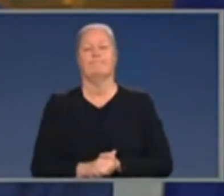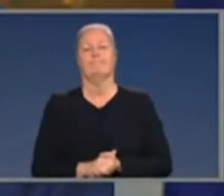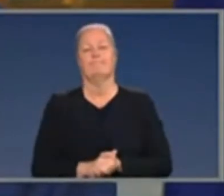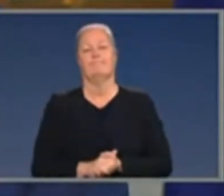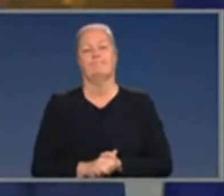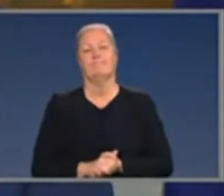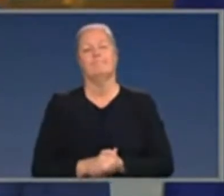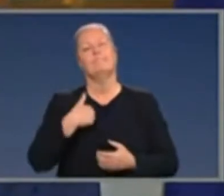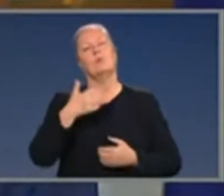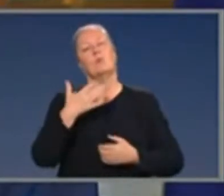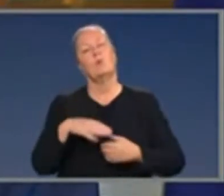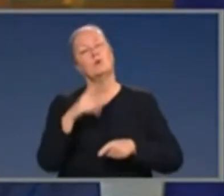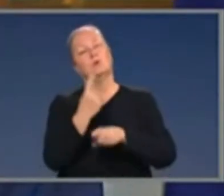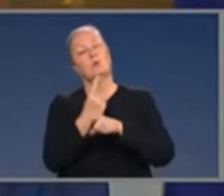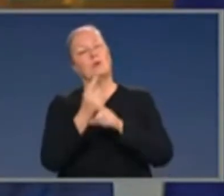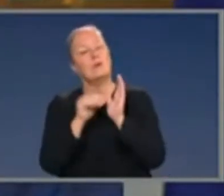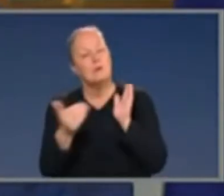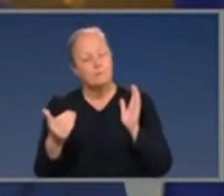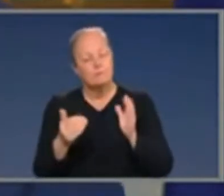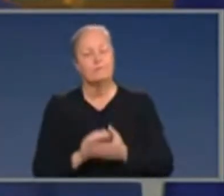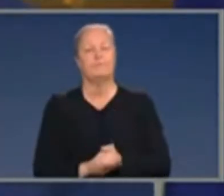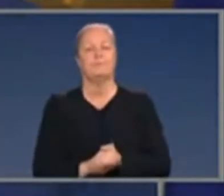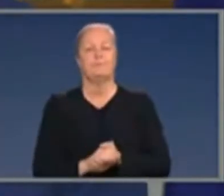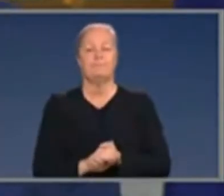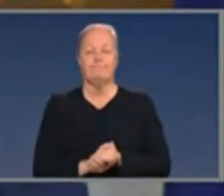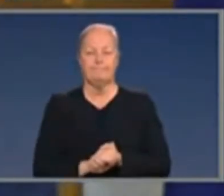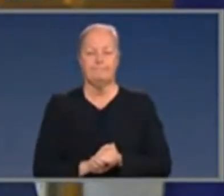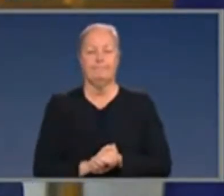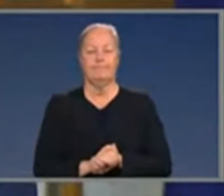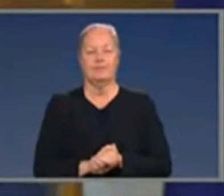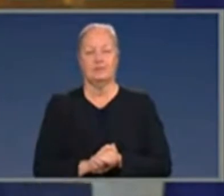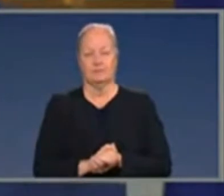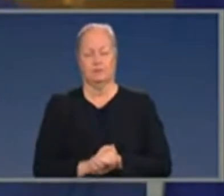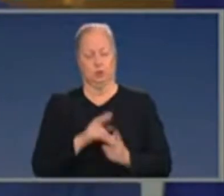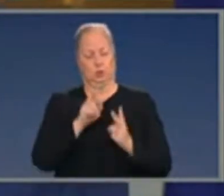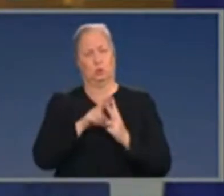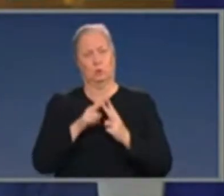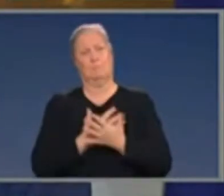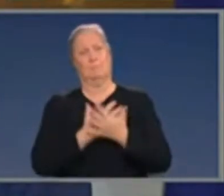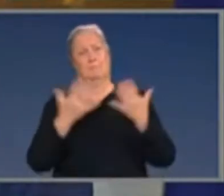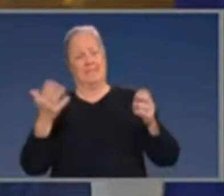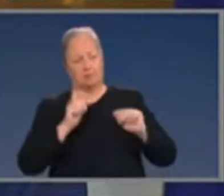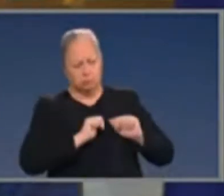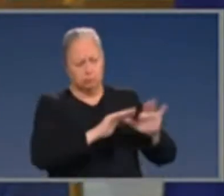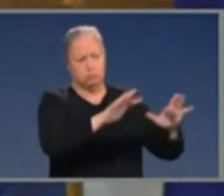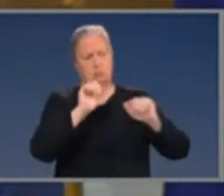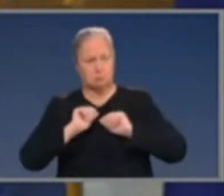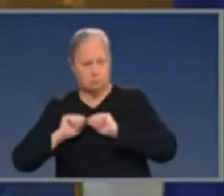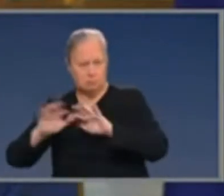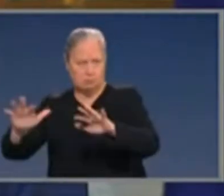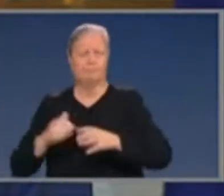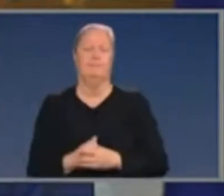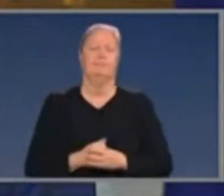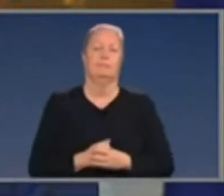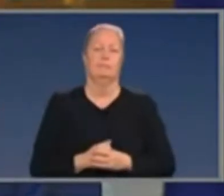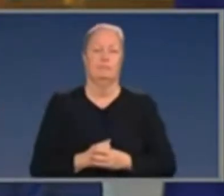talk a little bit about two significant outbreaks. The first one that occupied us